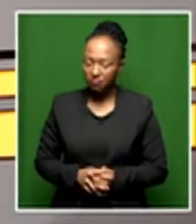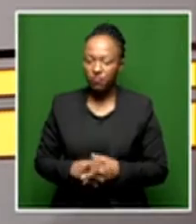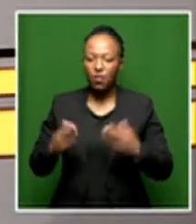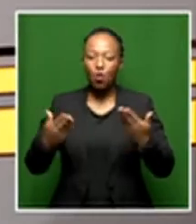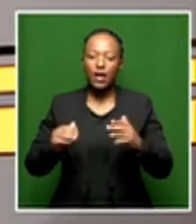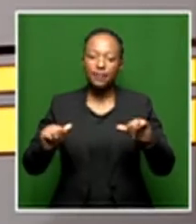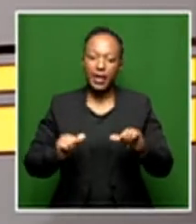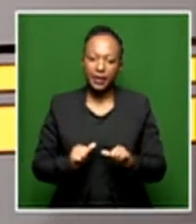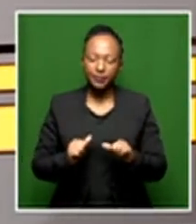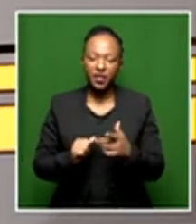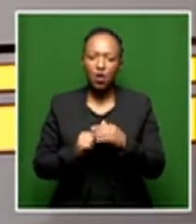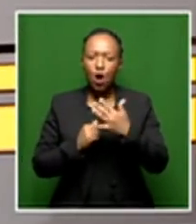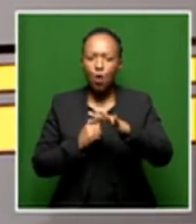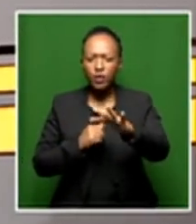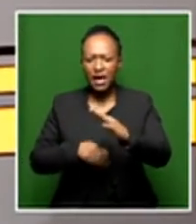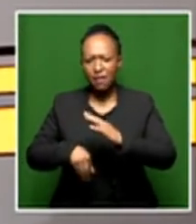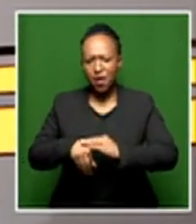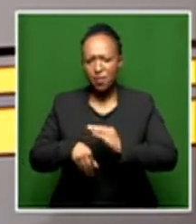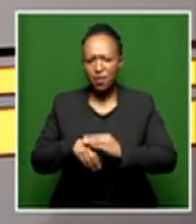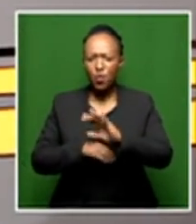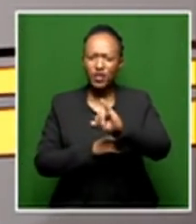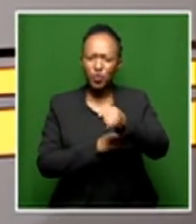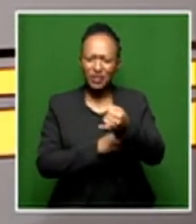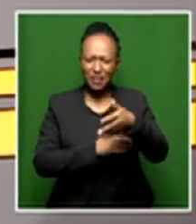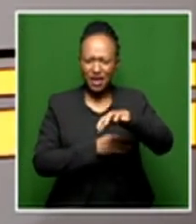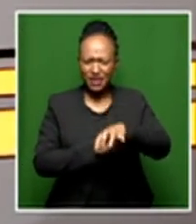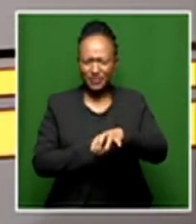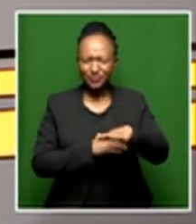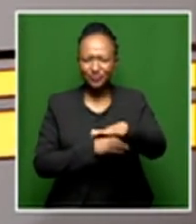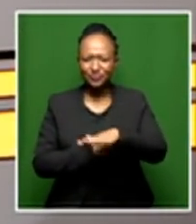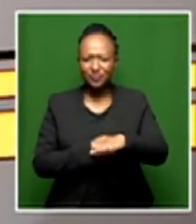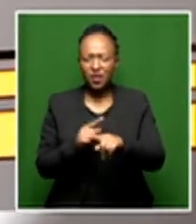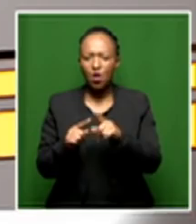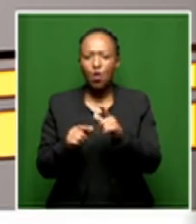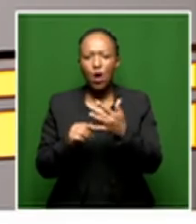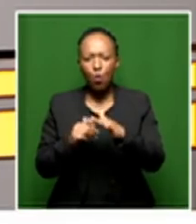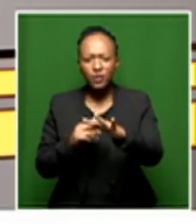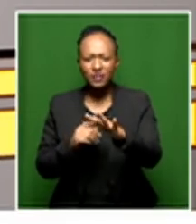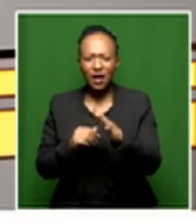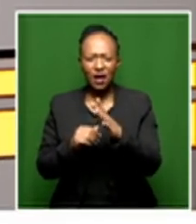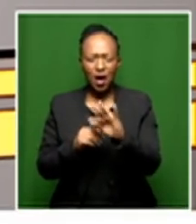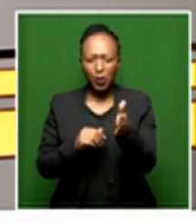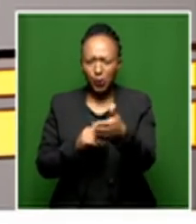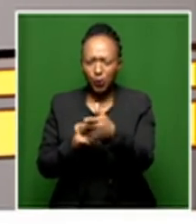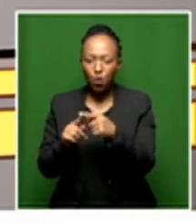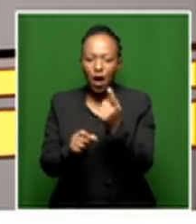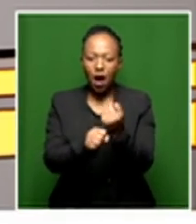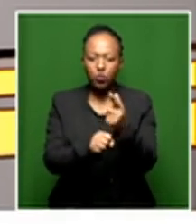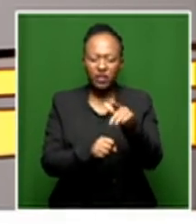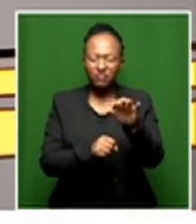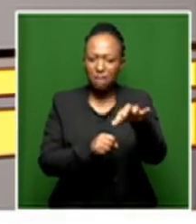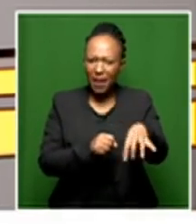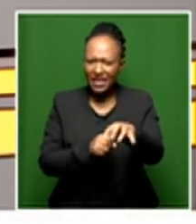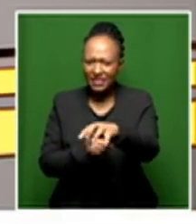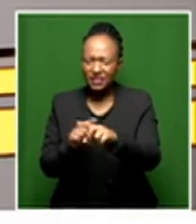Well, welcome back. Let's talk about some water problems in Johannesburg now. Ongoing water supply disruptions in some parts of Gauteng have caused